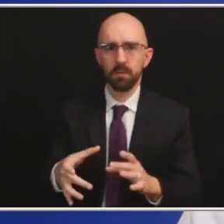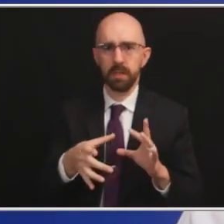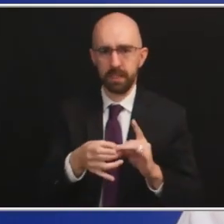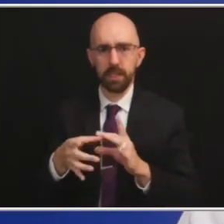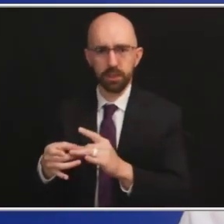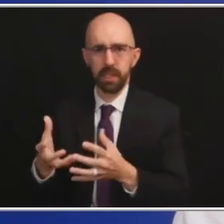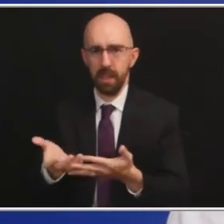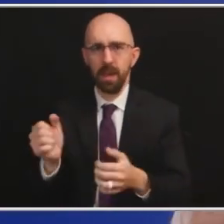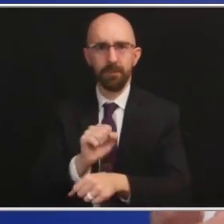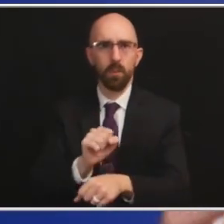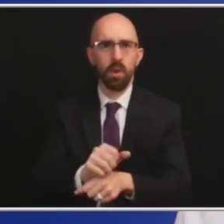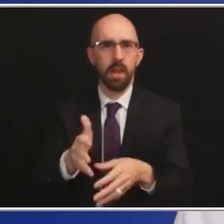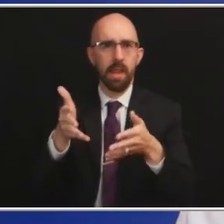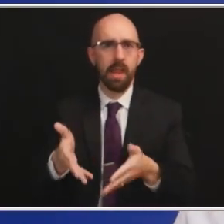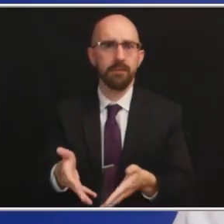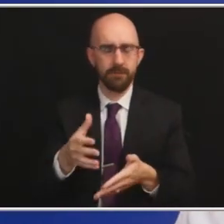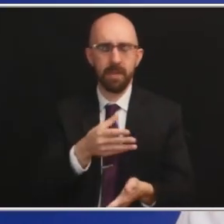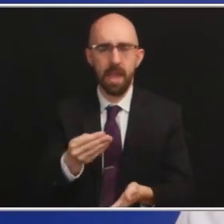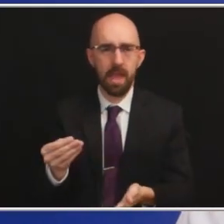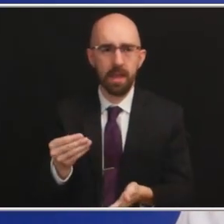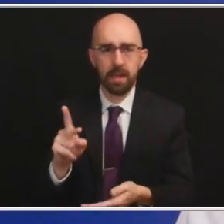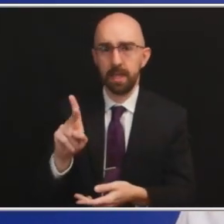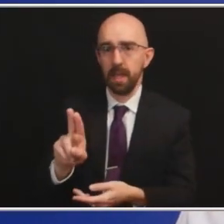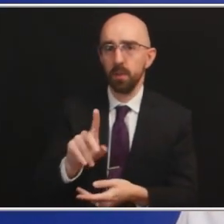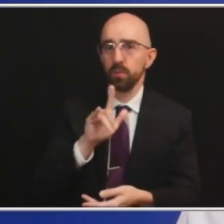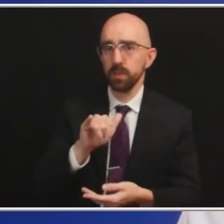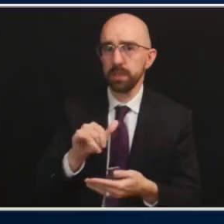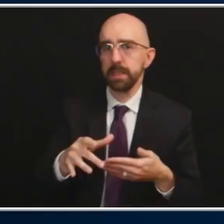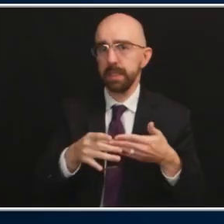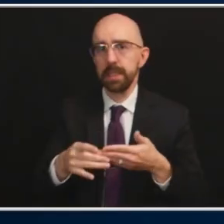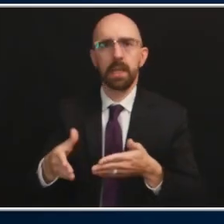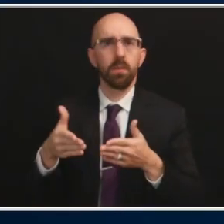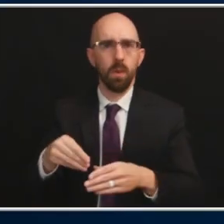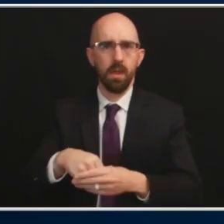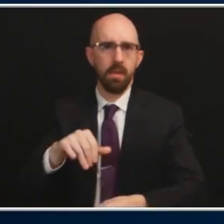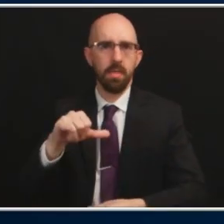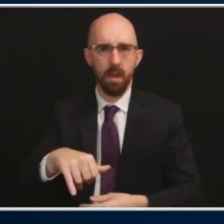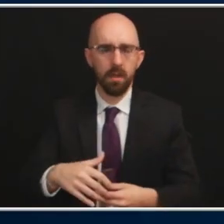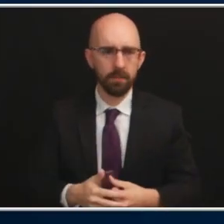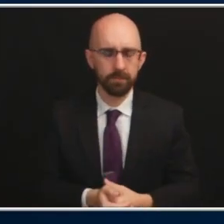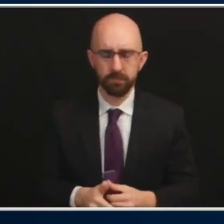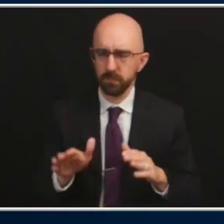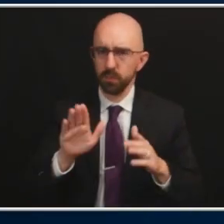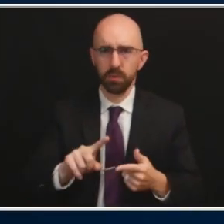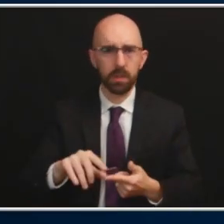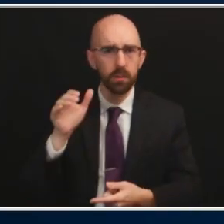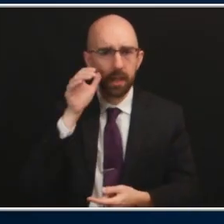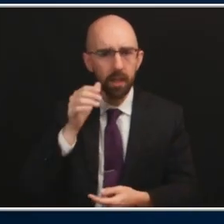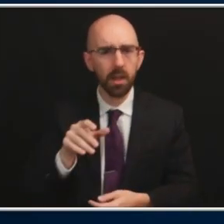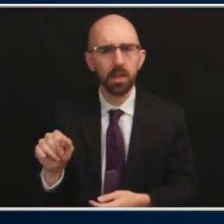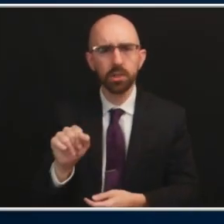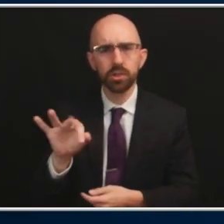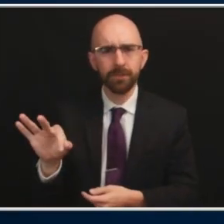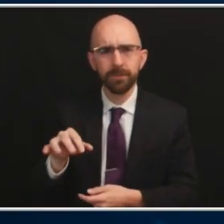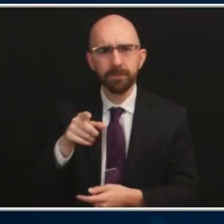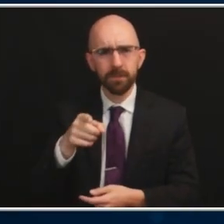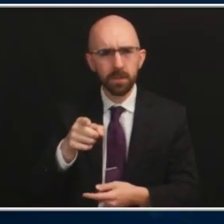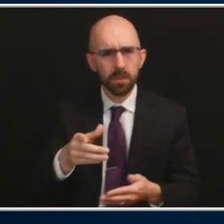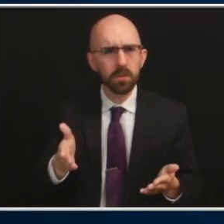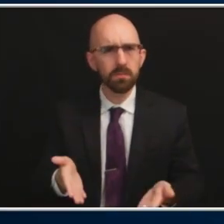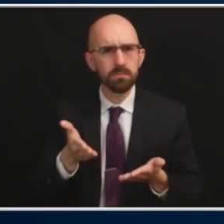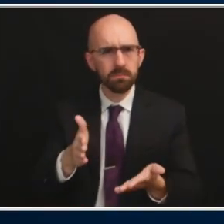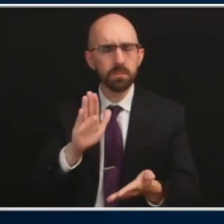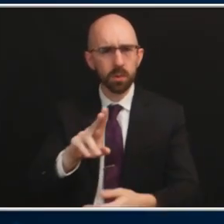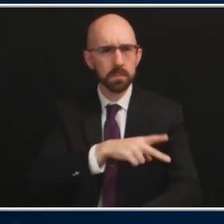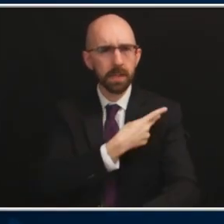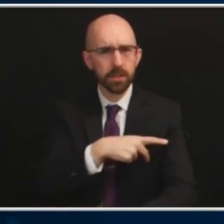do, and KU's really leading the way in this area. And that's great to hear. Dr. Burns, do you encourage your patients to take